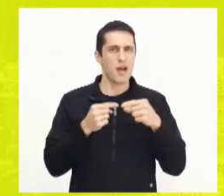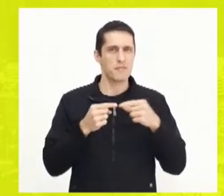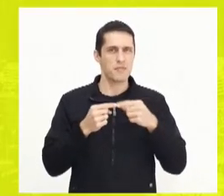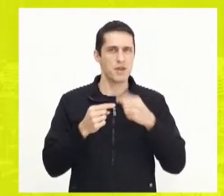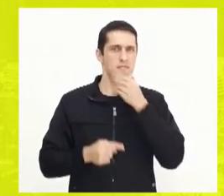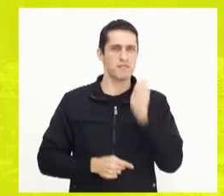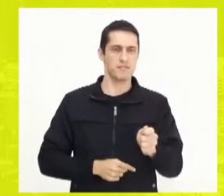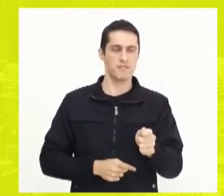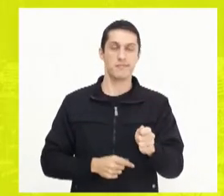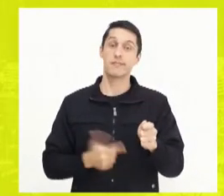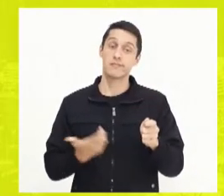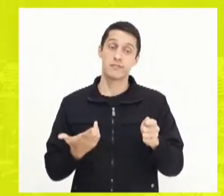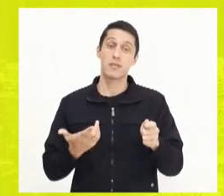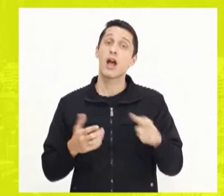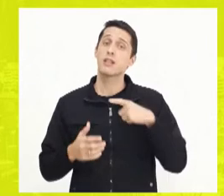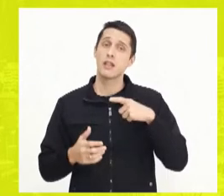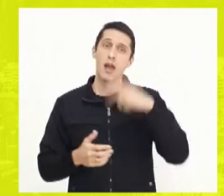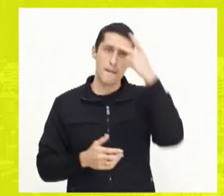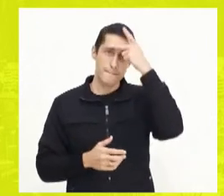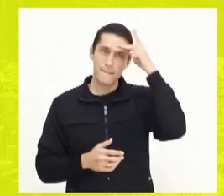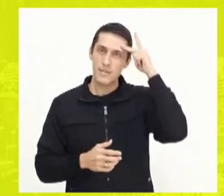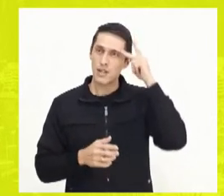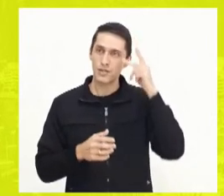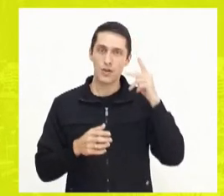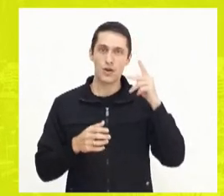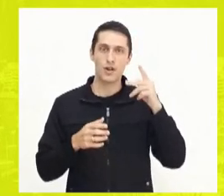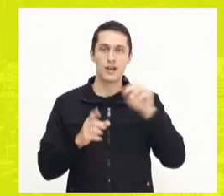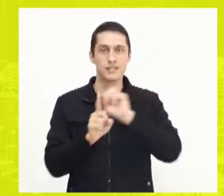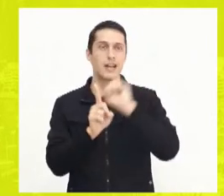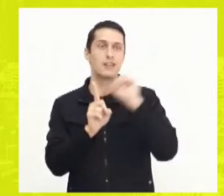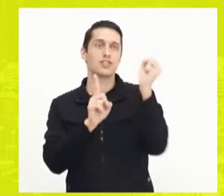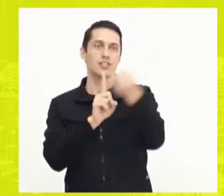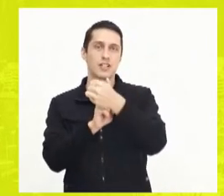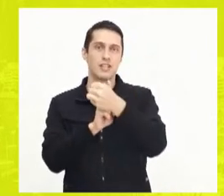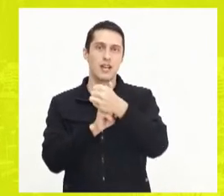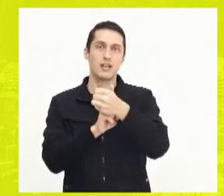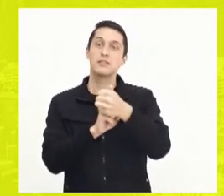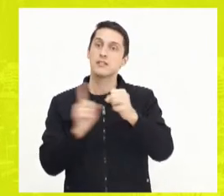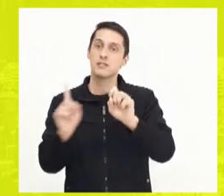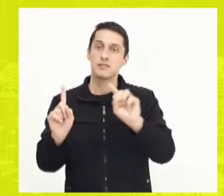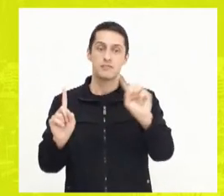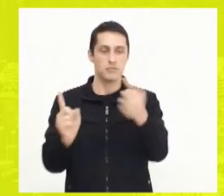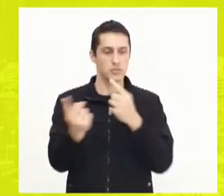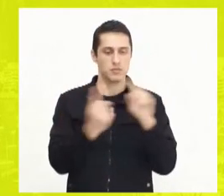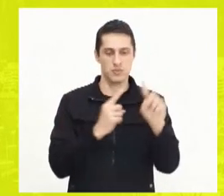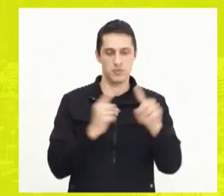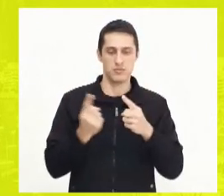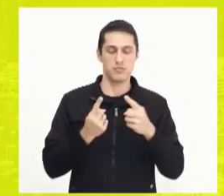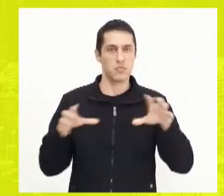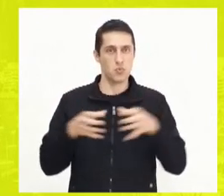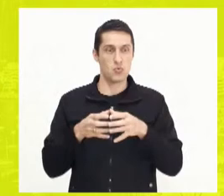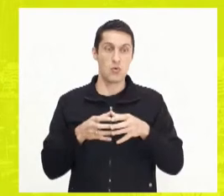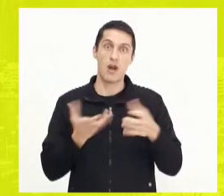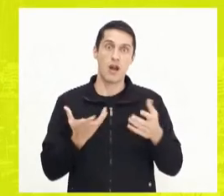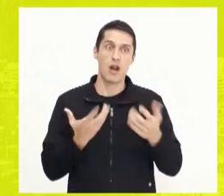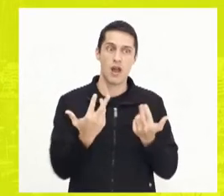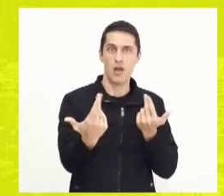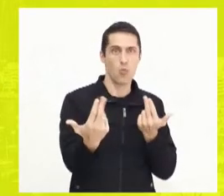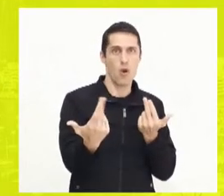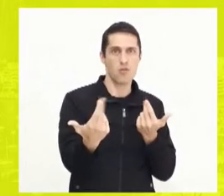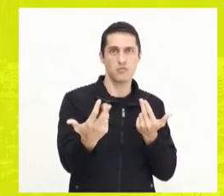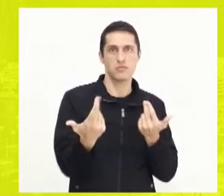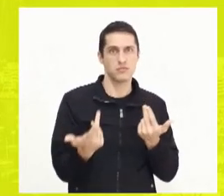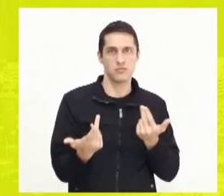these areas are made by people in the society there's a reflection we are what the society is